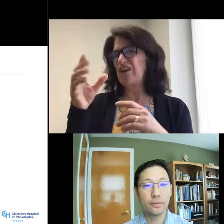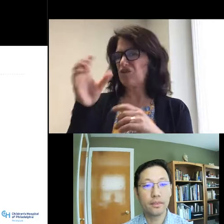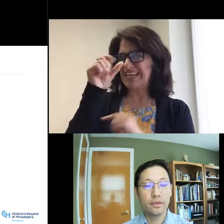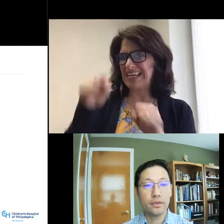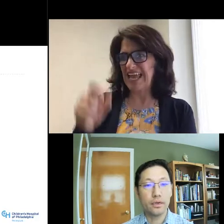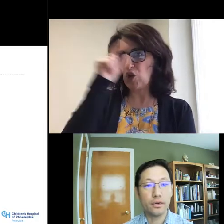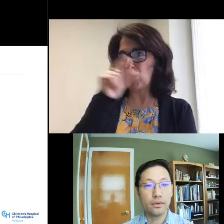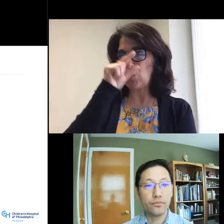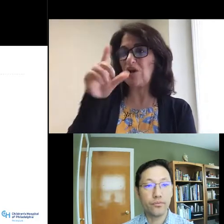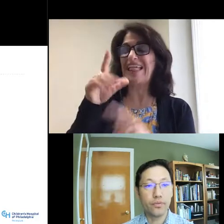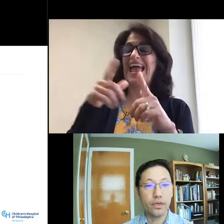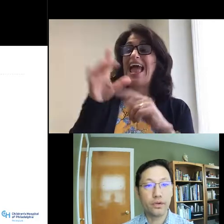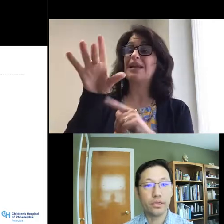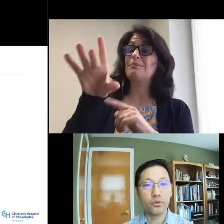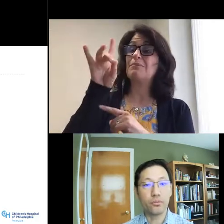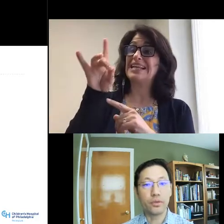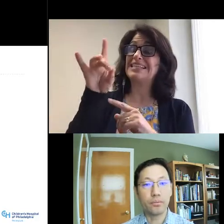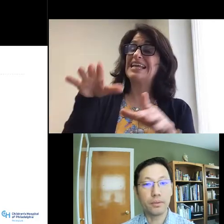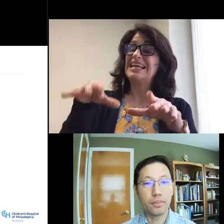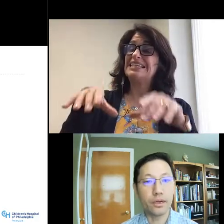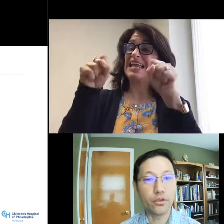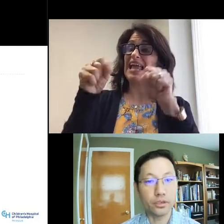course. From there, you